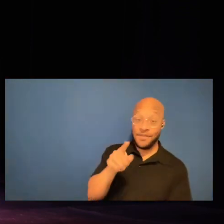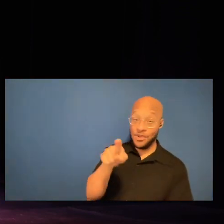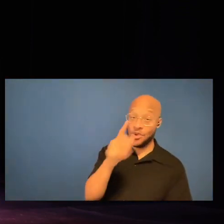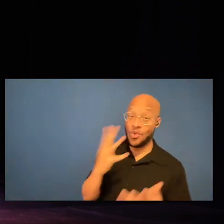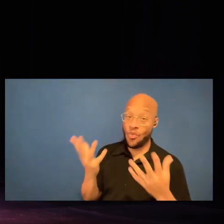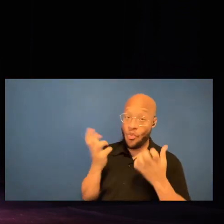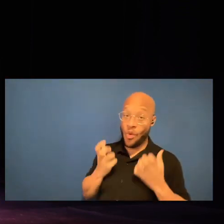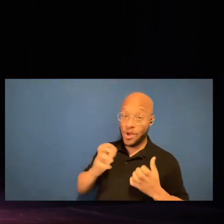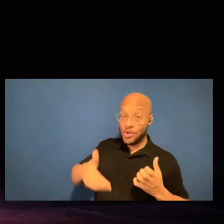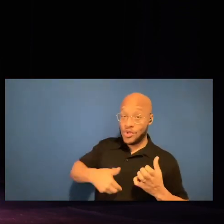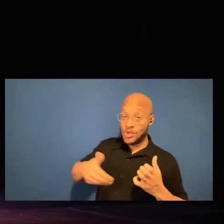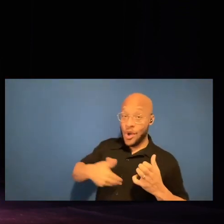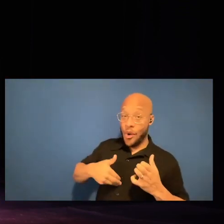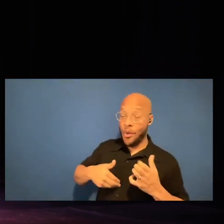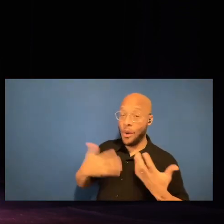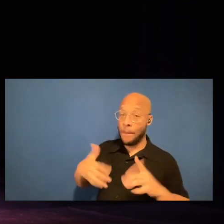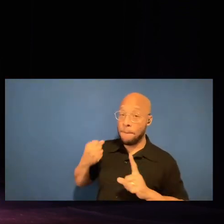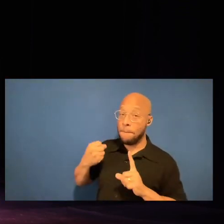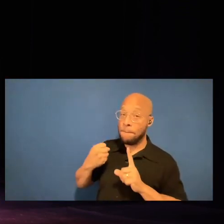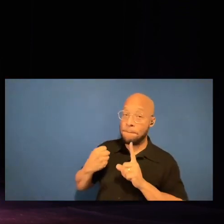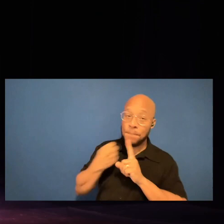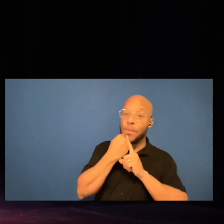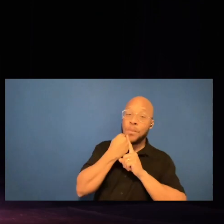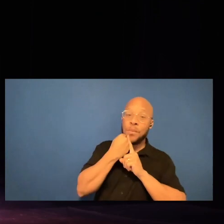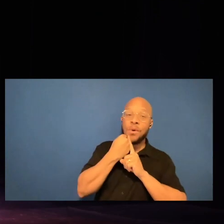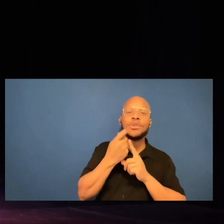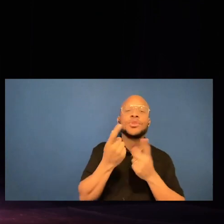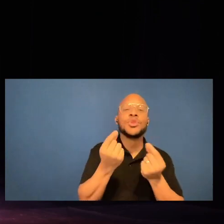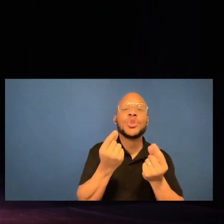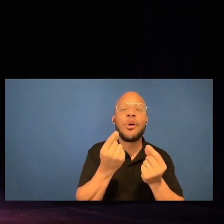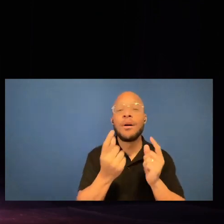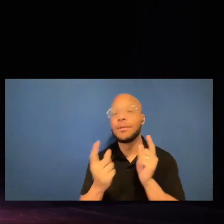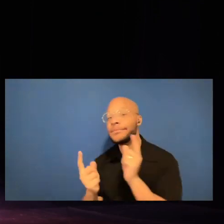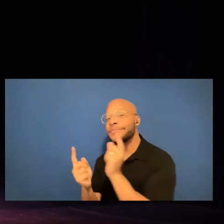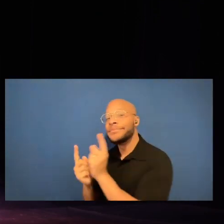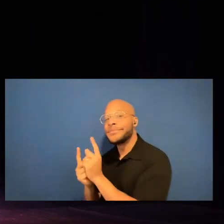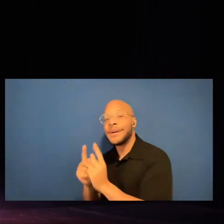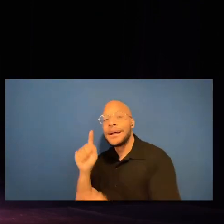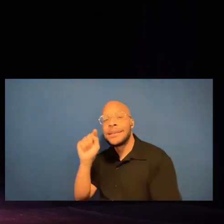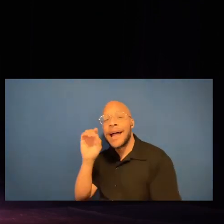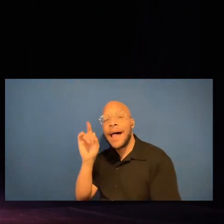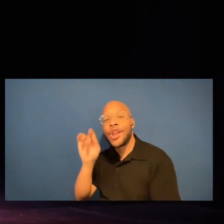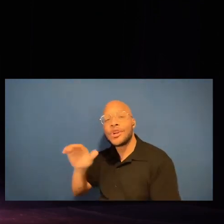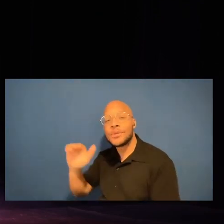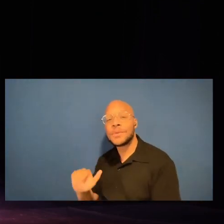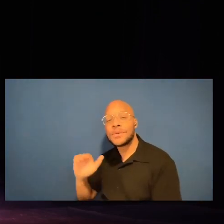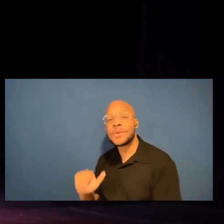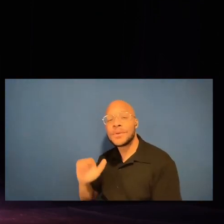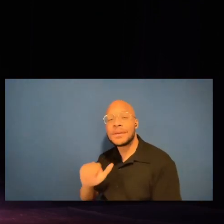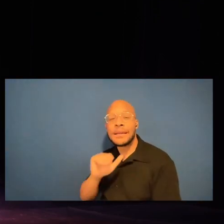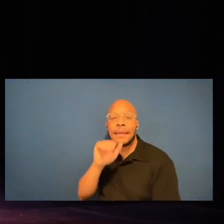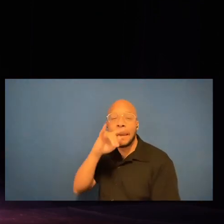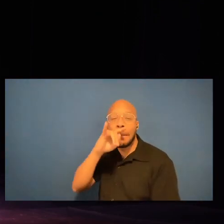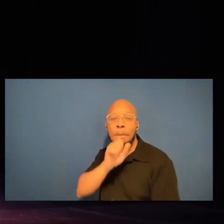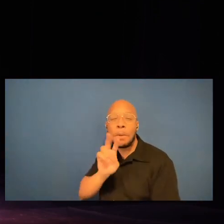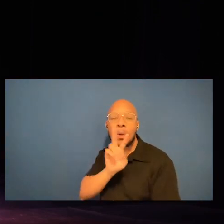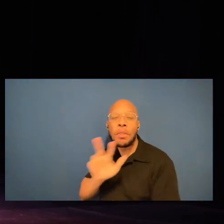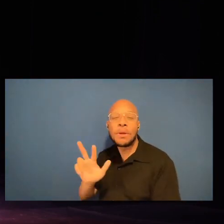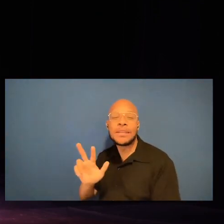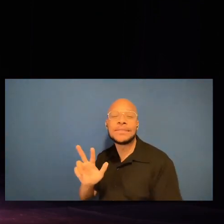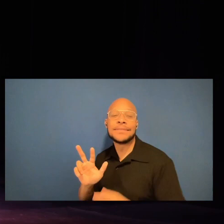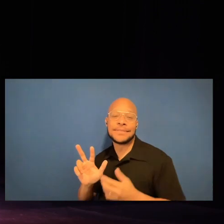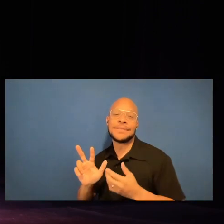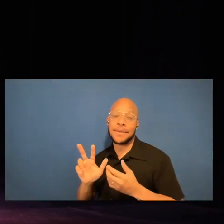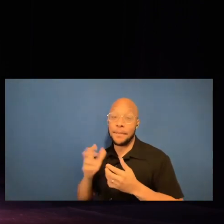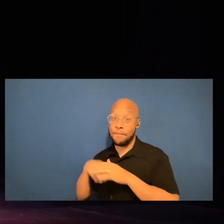My three-year-old came to me as I was packing for this trip. She sat on my lap and she took my face in her hands and she said, "Why